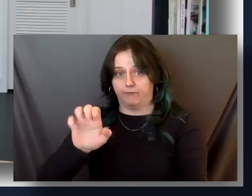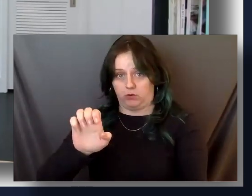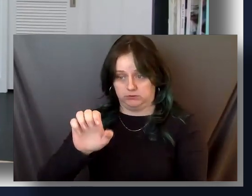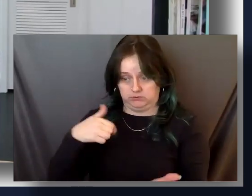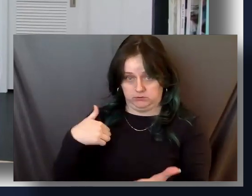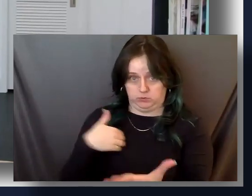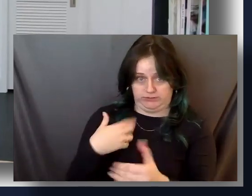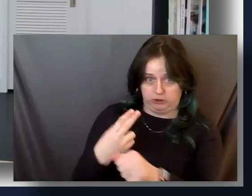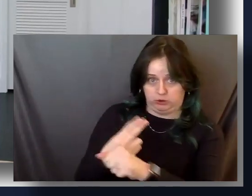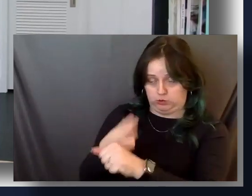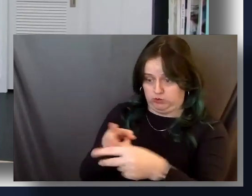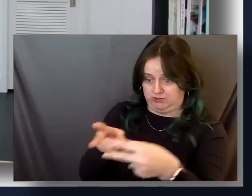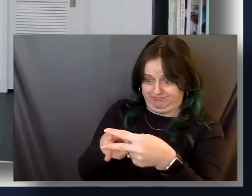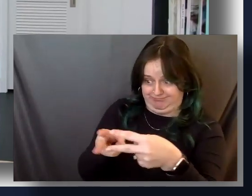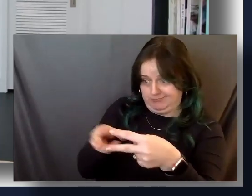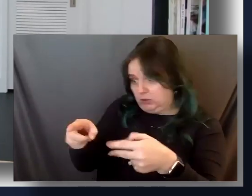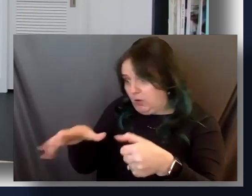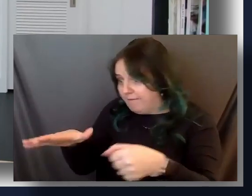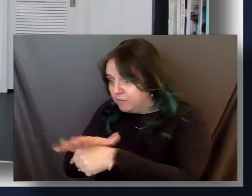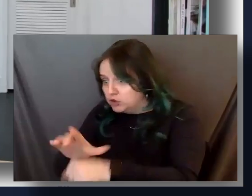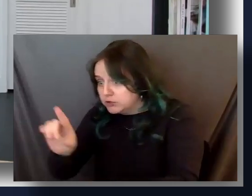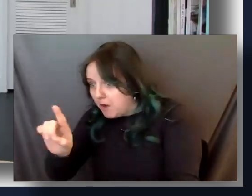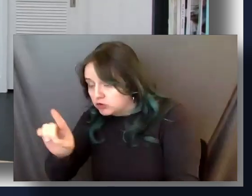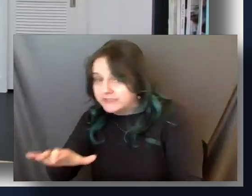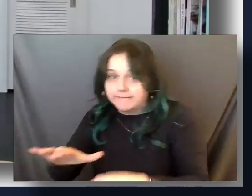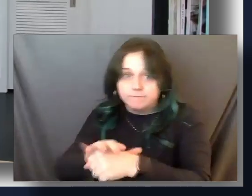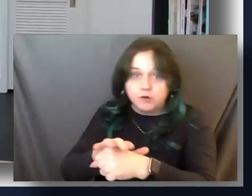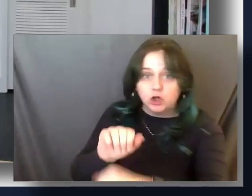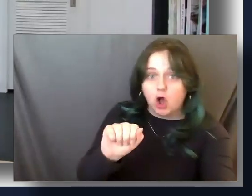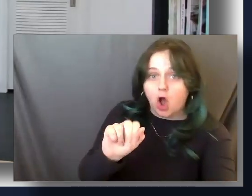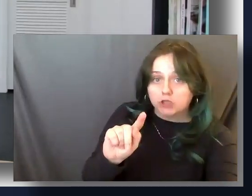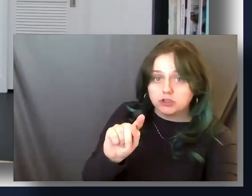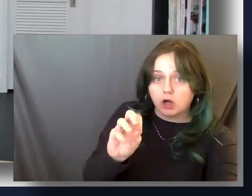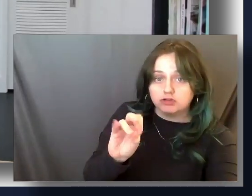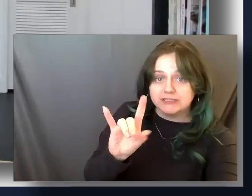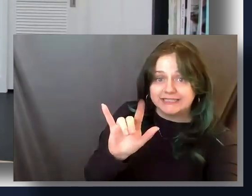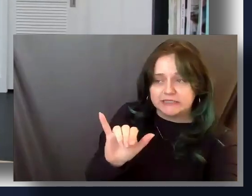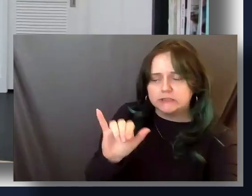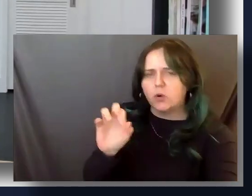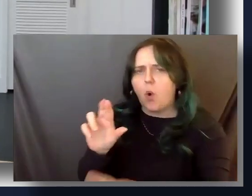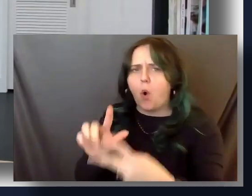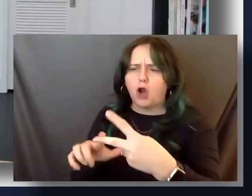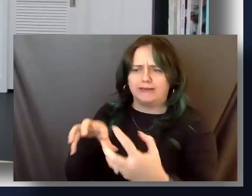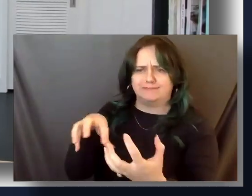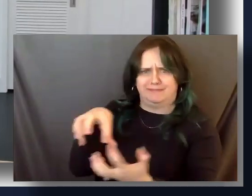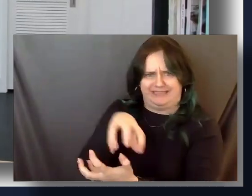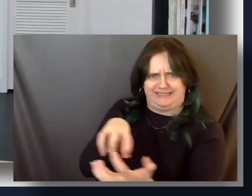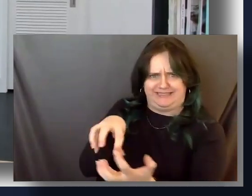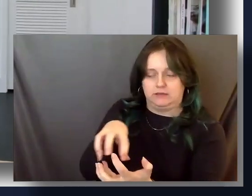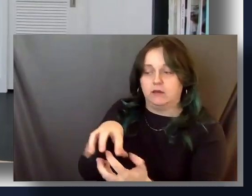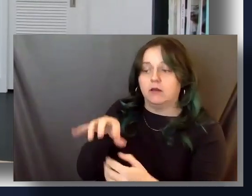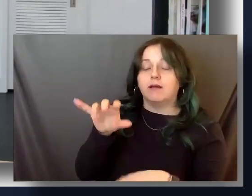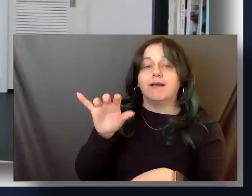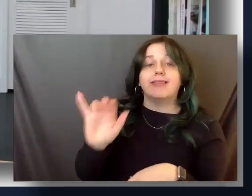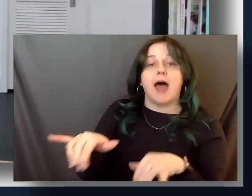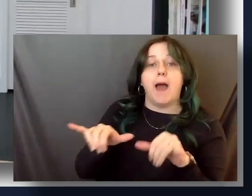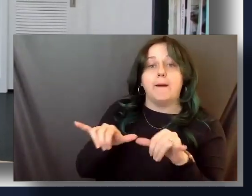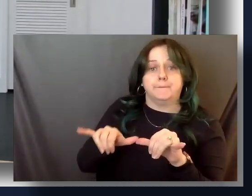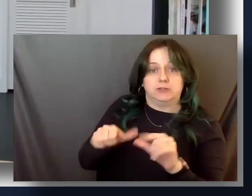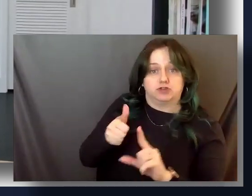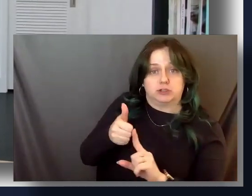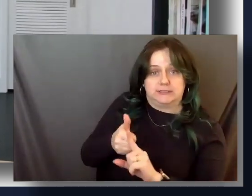used to measure whether a country was a full democracy, a full autocracy, or something in between, by